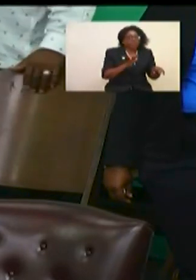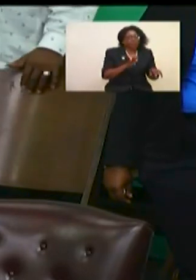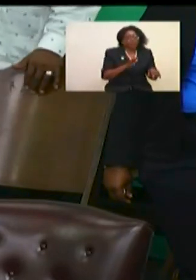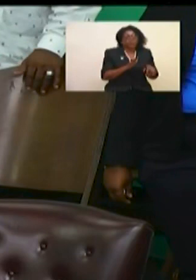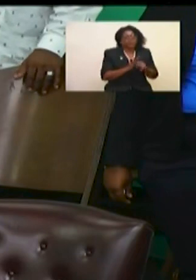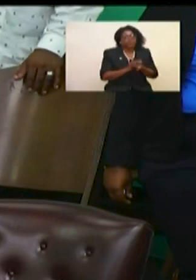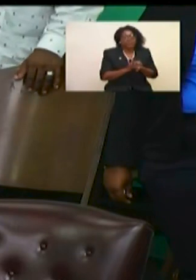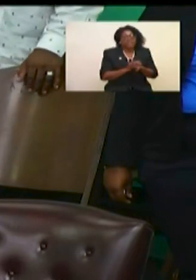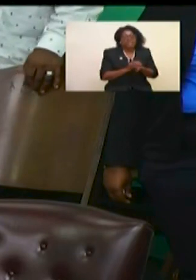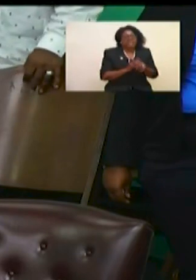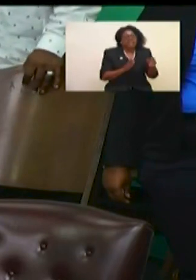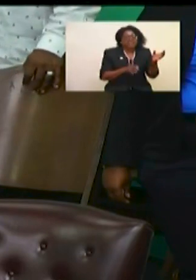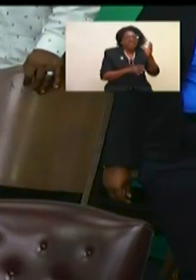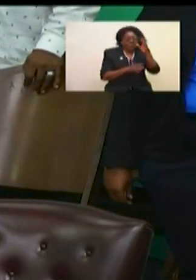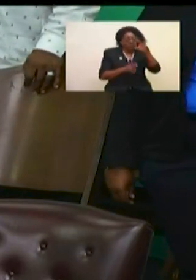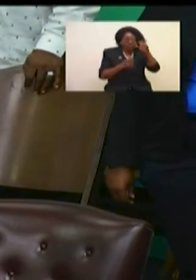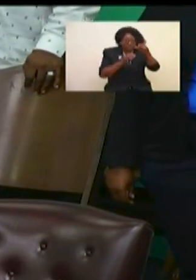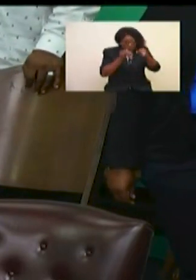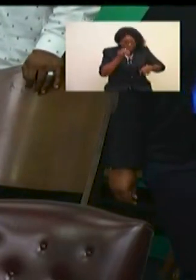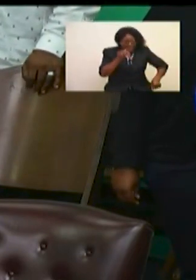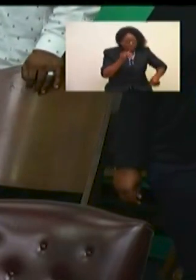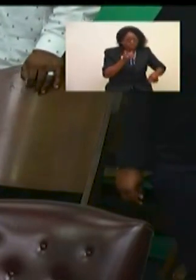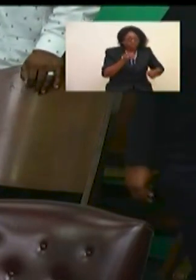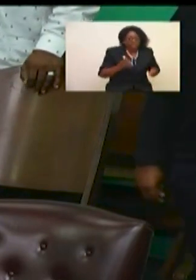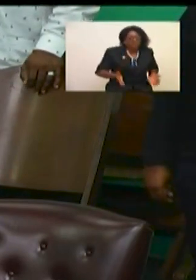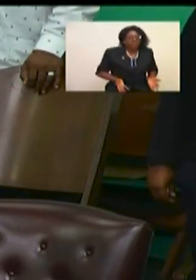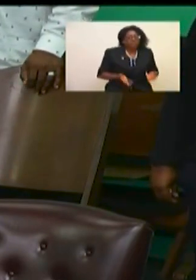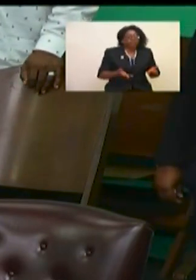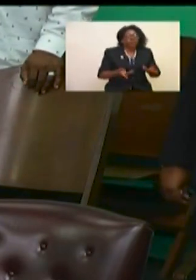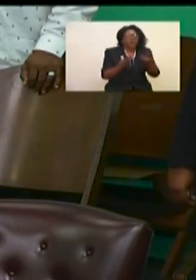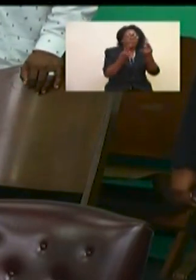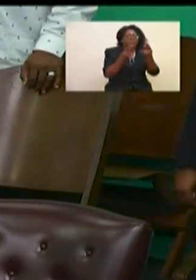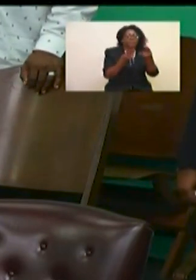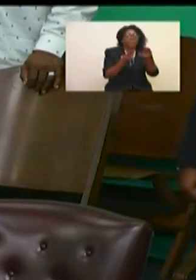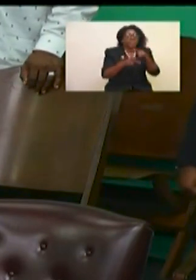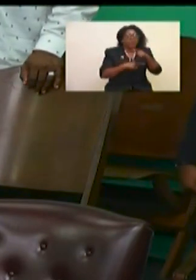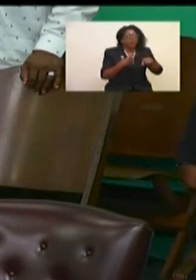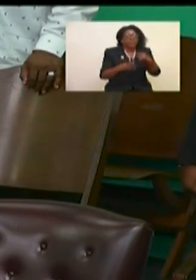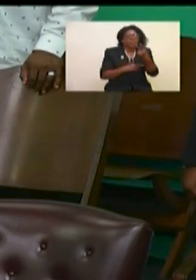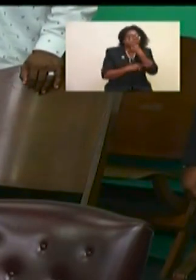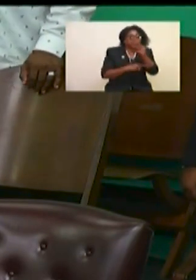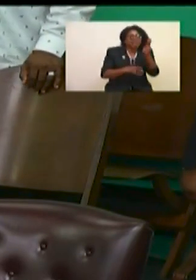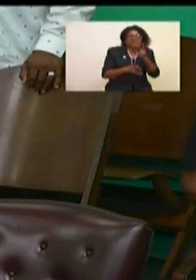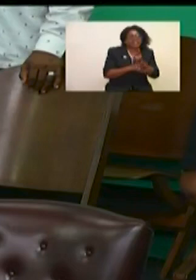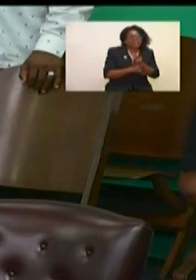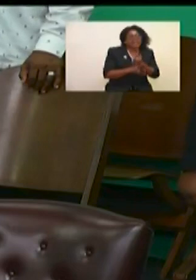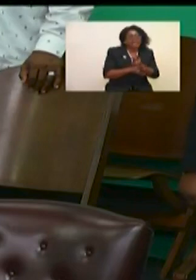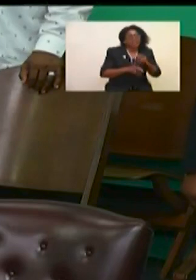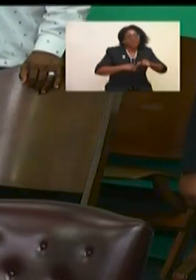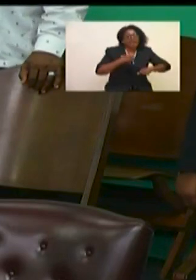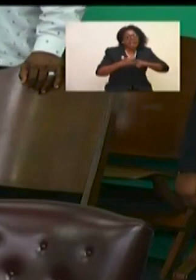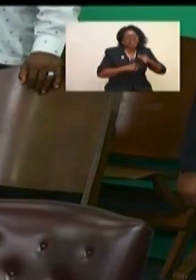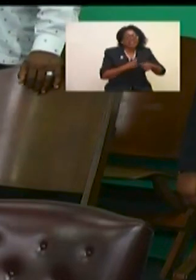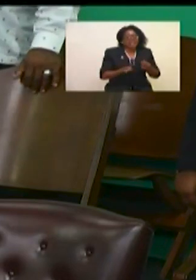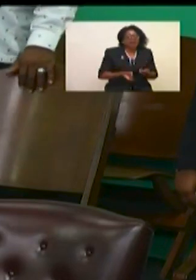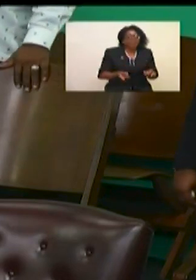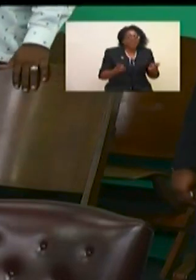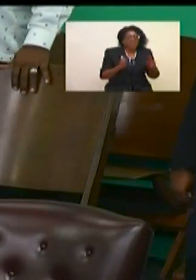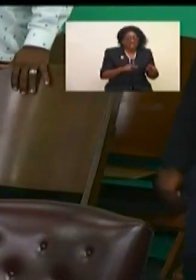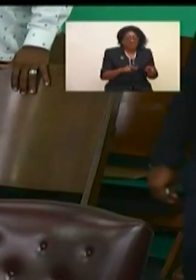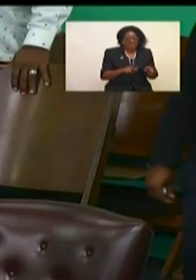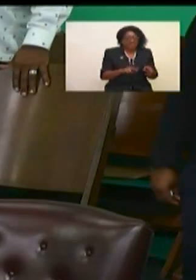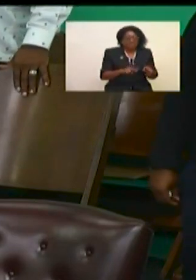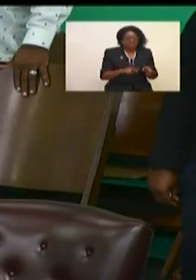you, and seek to pull you down instead and push you up. When you see this type of action taking place by your